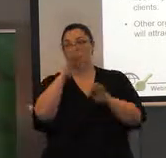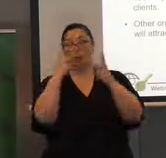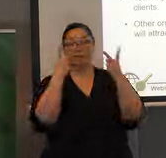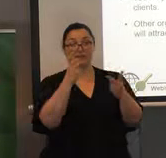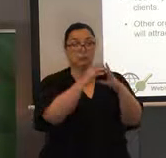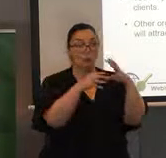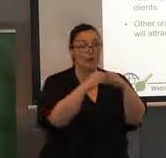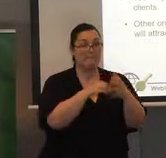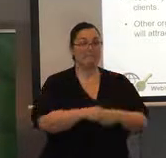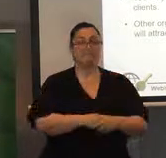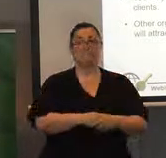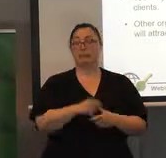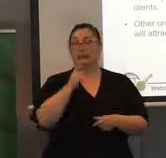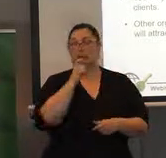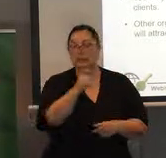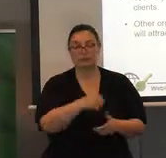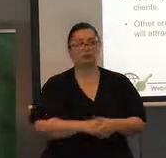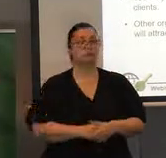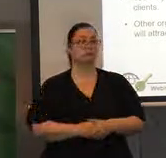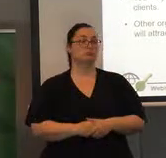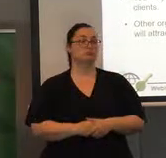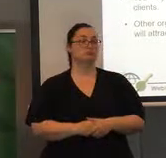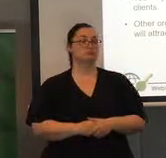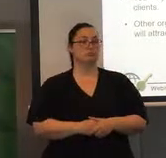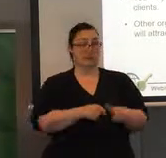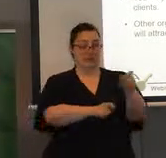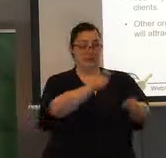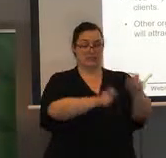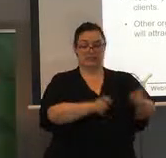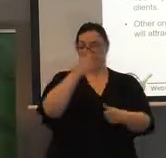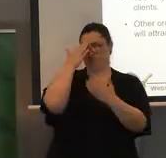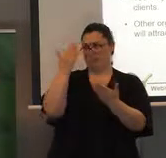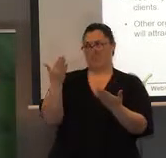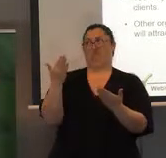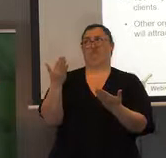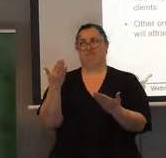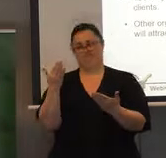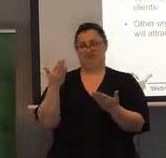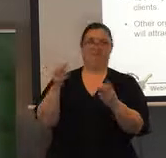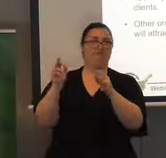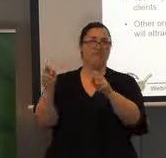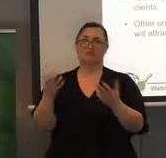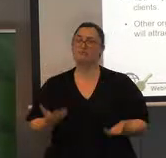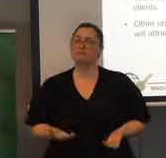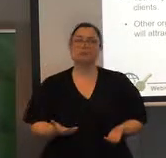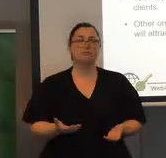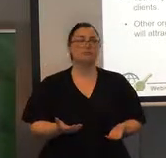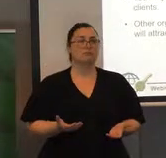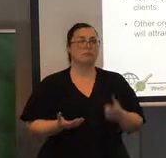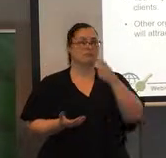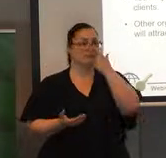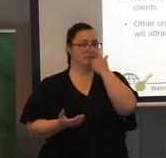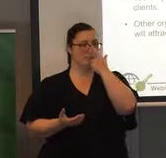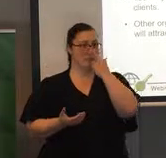traffic to your website, risk of litigation, the loss of respect of your customers. Users will go to a